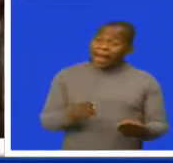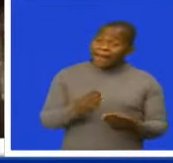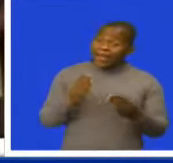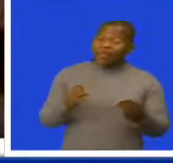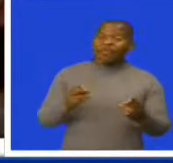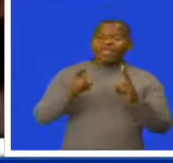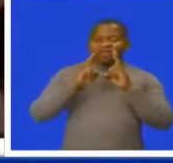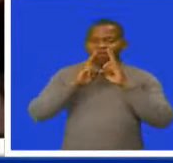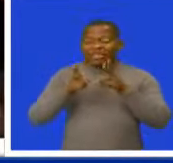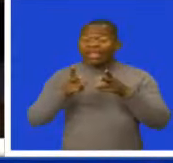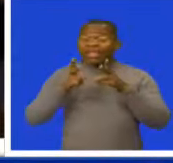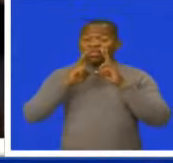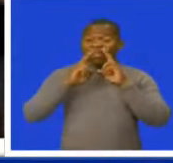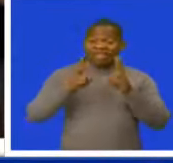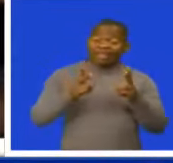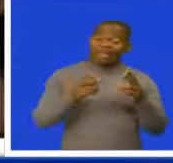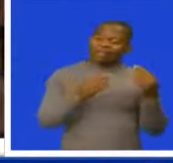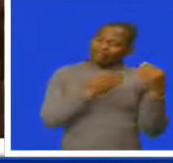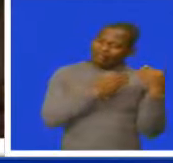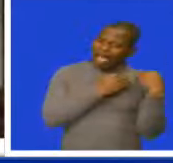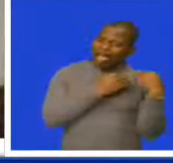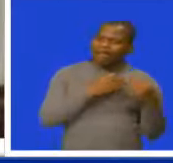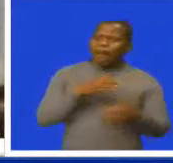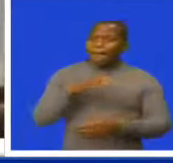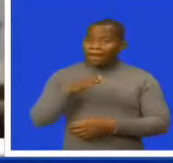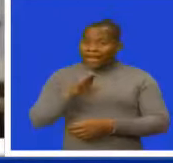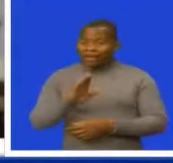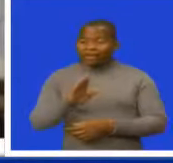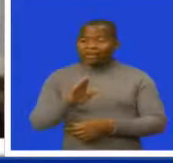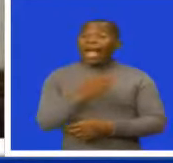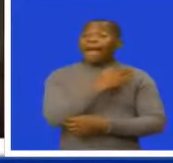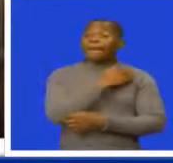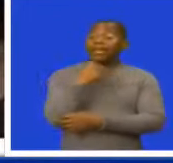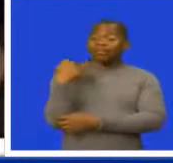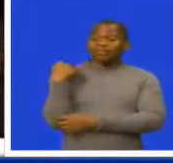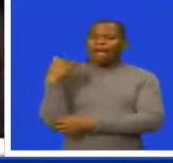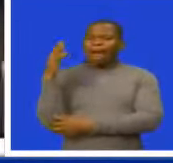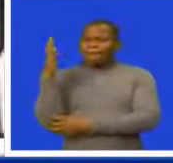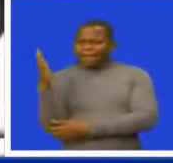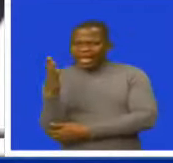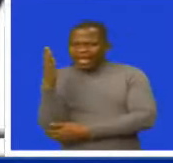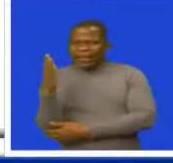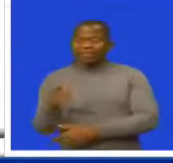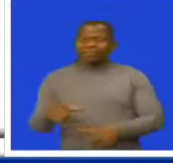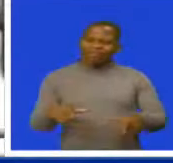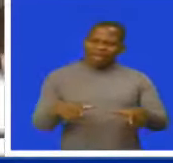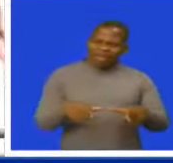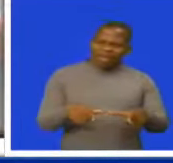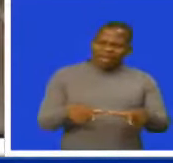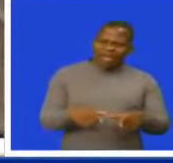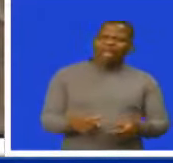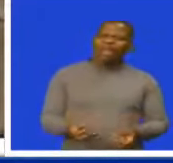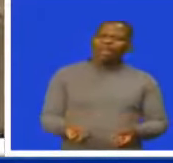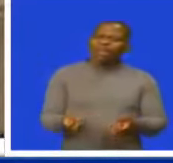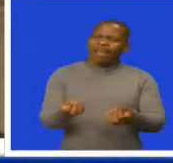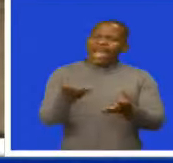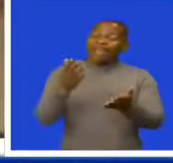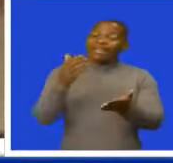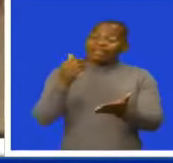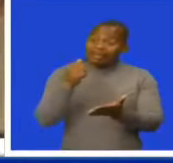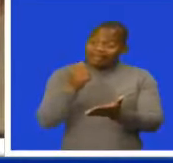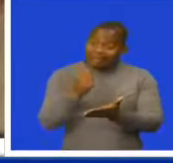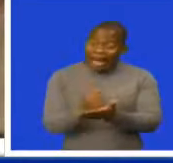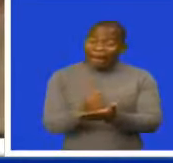Litiko letekuvakasha nemvelo selidumisele tindzawo tekuvakasha letisikhombisa ngekucinisekisa ukuthi tivakashi